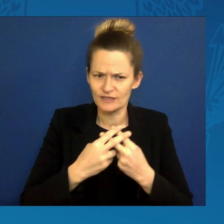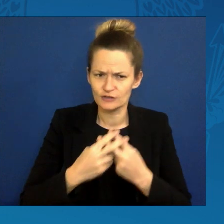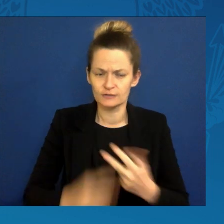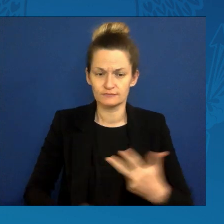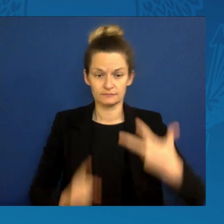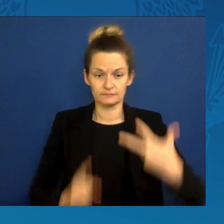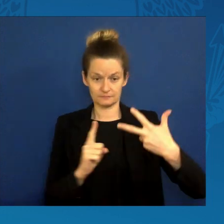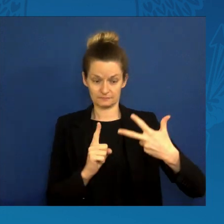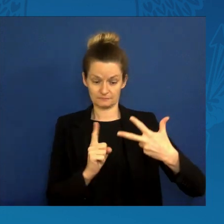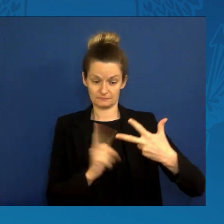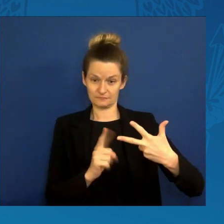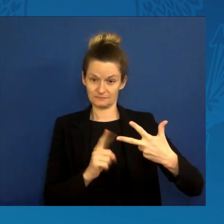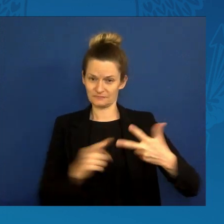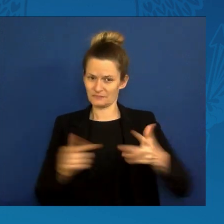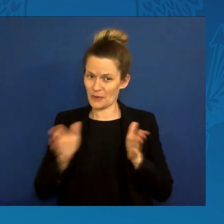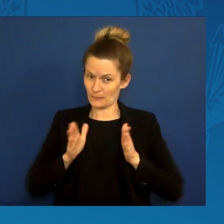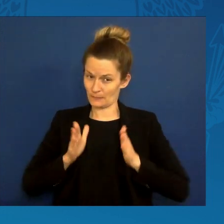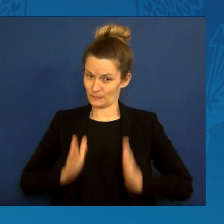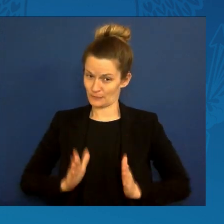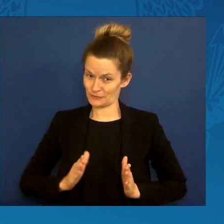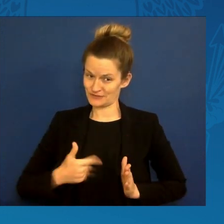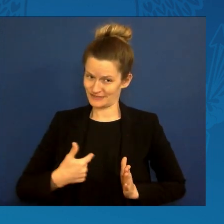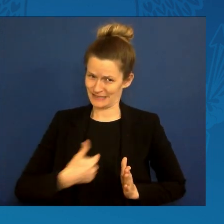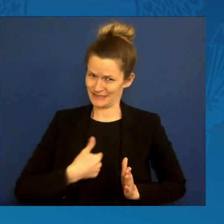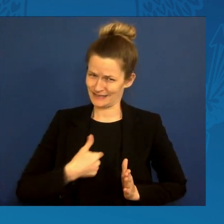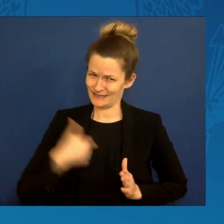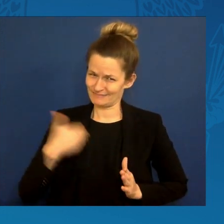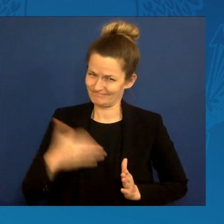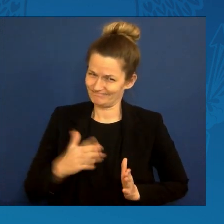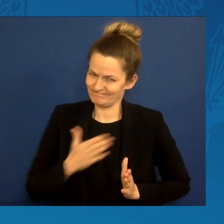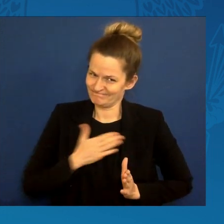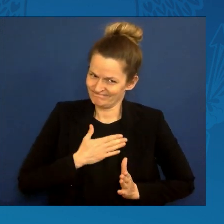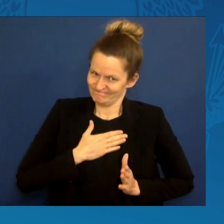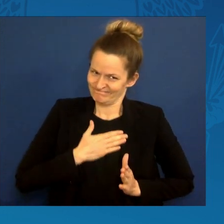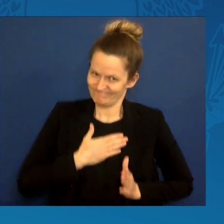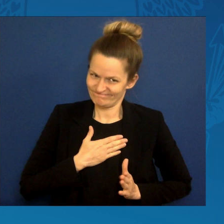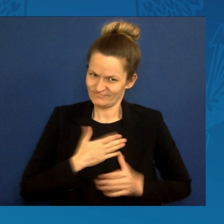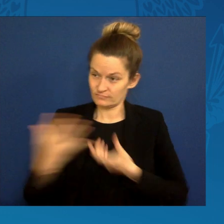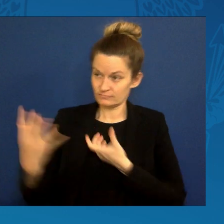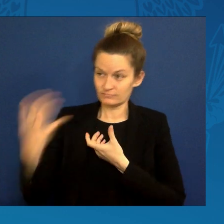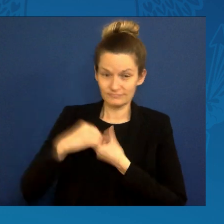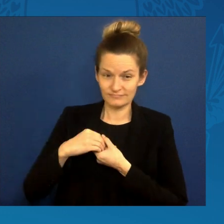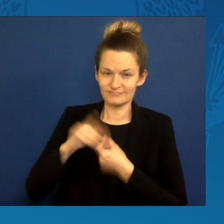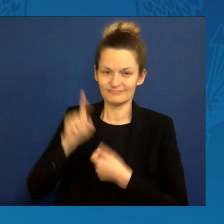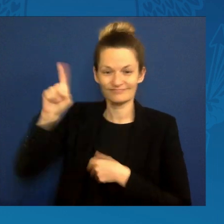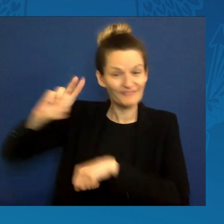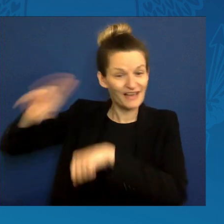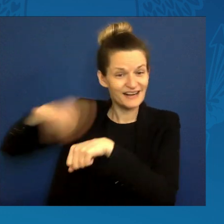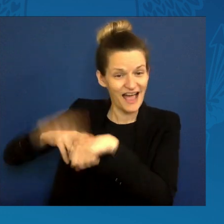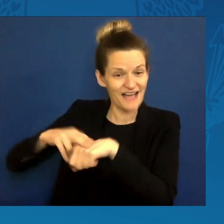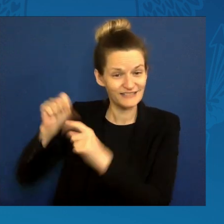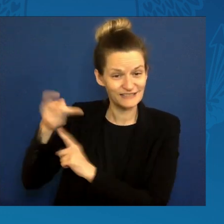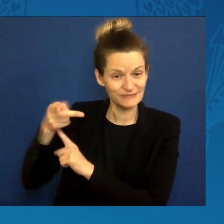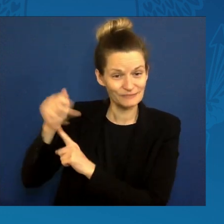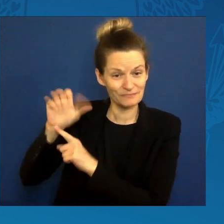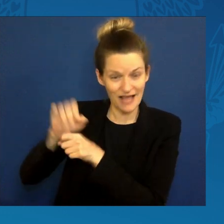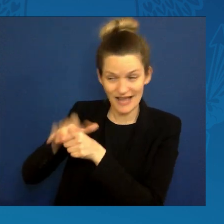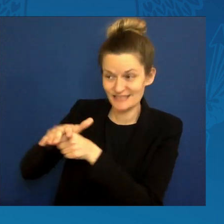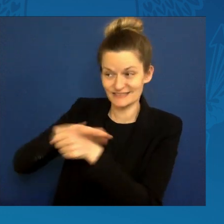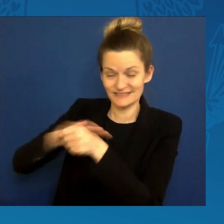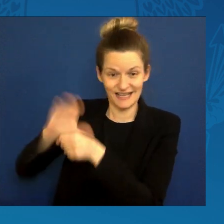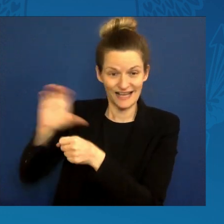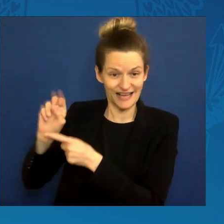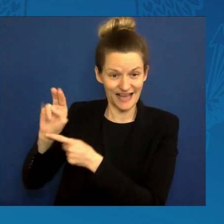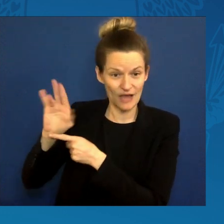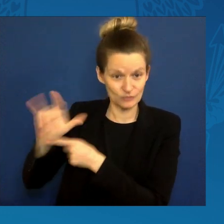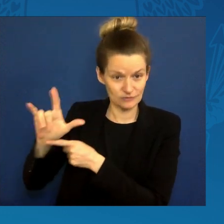of the National Space Council for the United States, and together we will expand what we can do to share